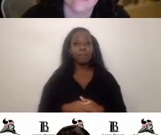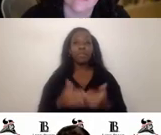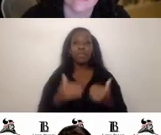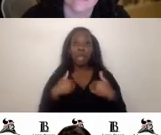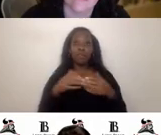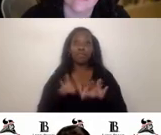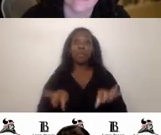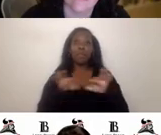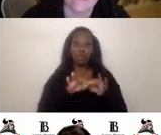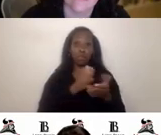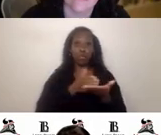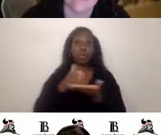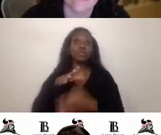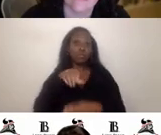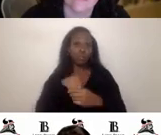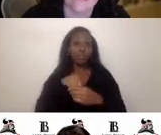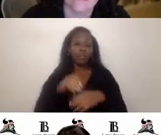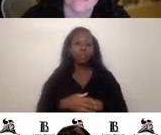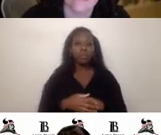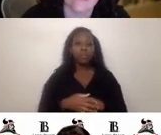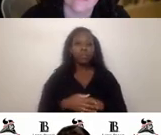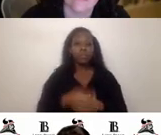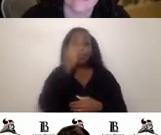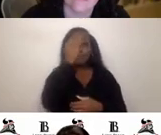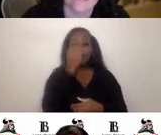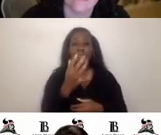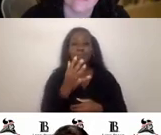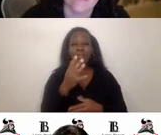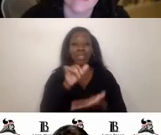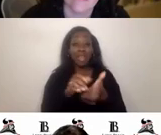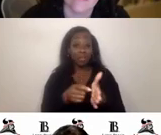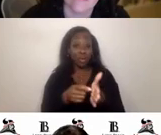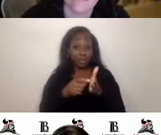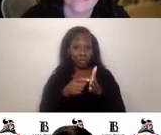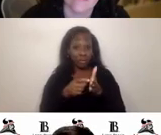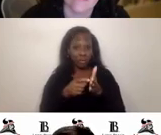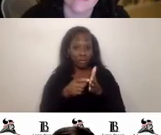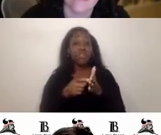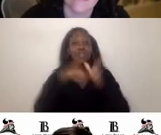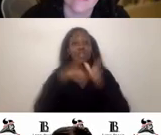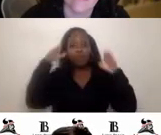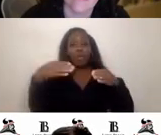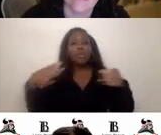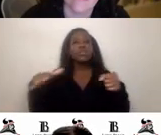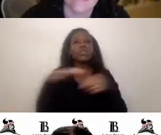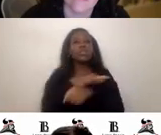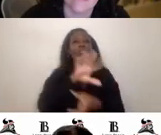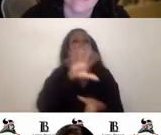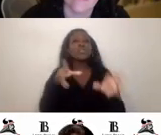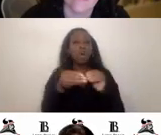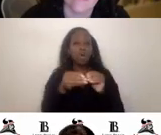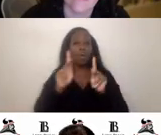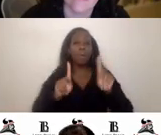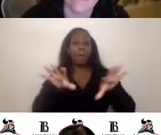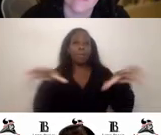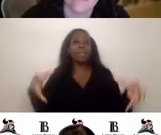is to note that when we're talking about this criteria, we're talking about the total population. We're discussing people, not citizens. So we're